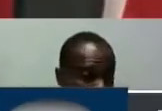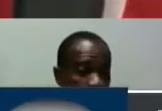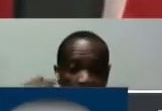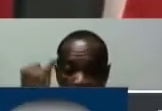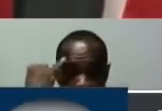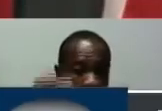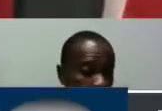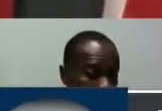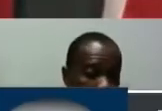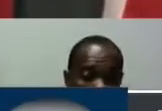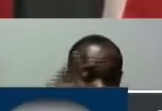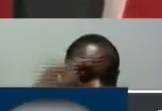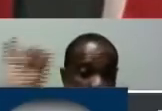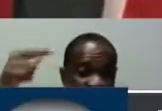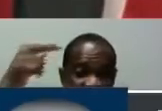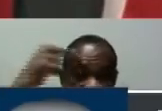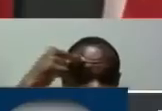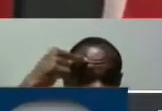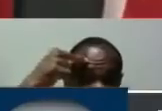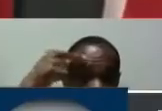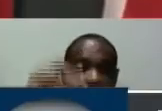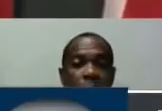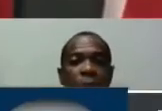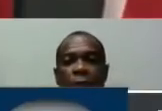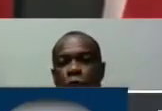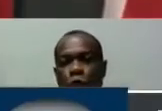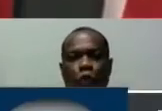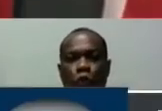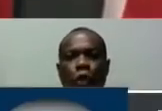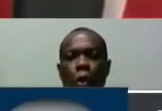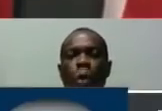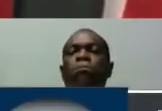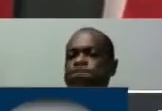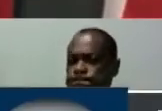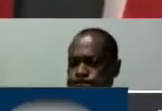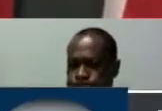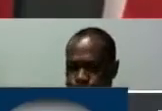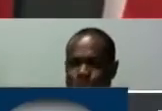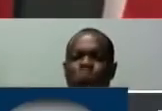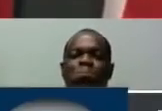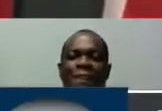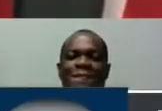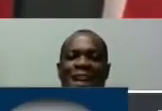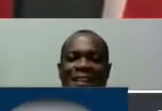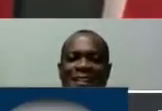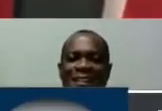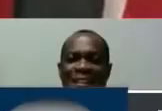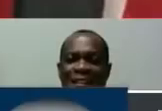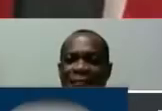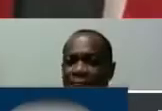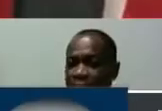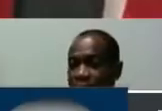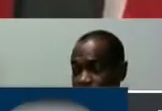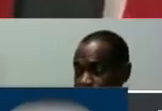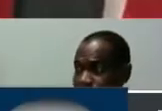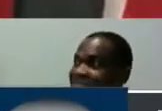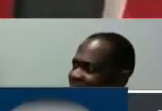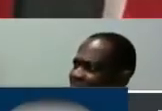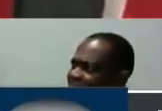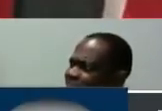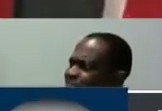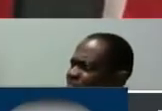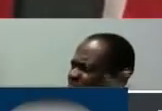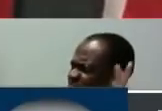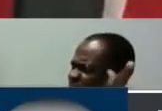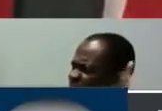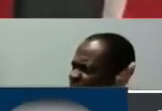that you show your vaccination status, failing which you would not